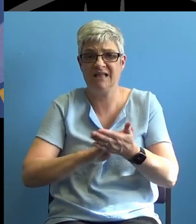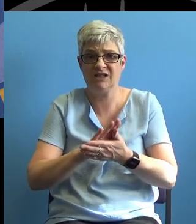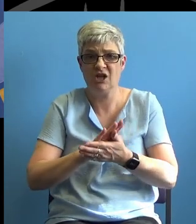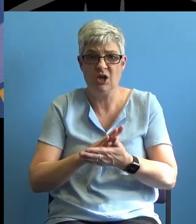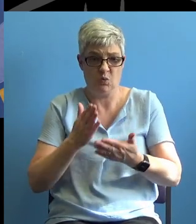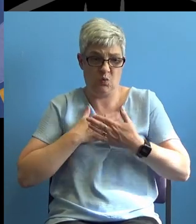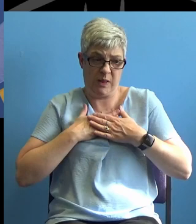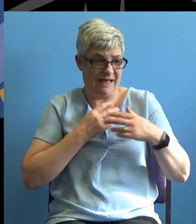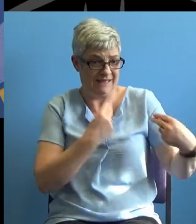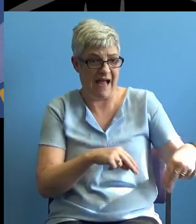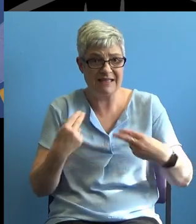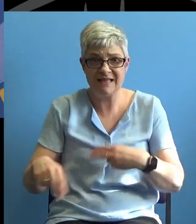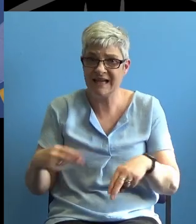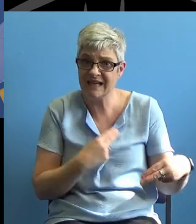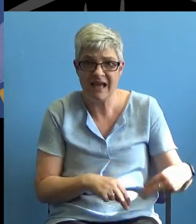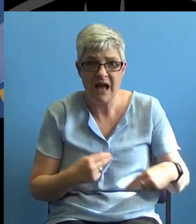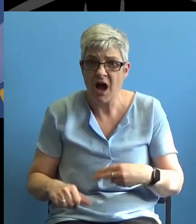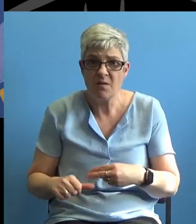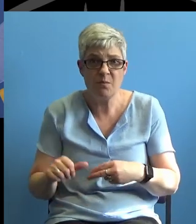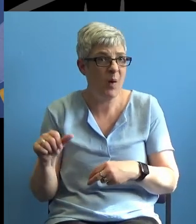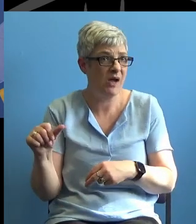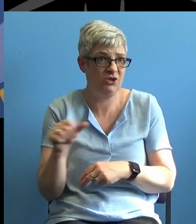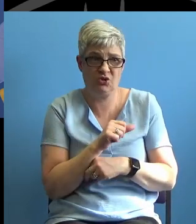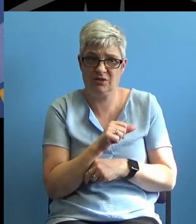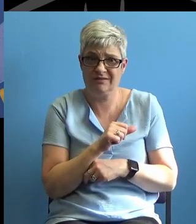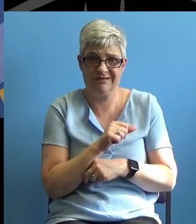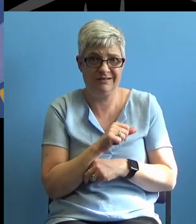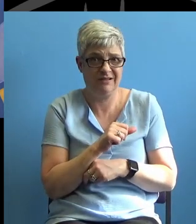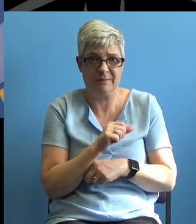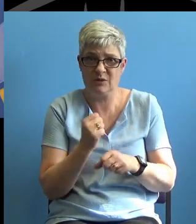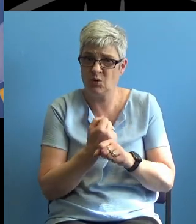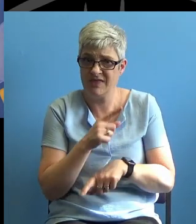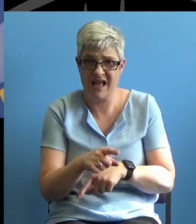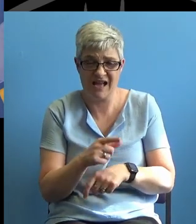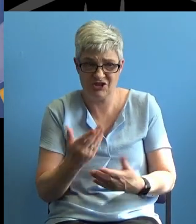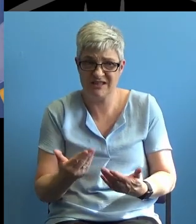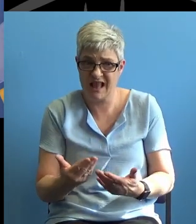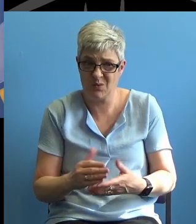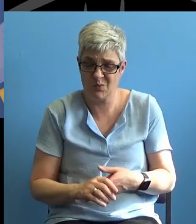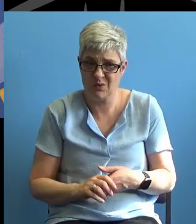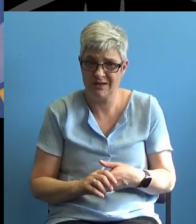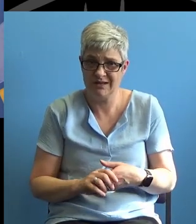much as you like dancing, it's not the best thing to be getting on with at the moment in the circumstances.